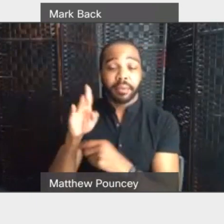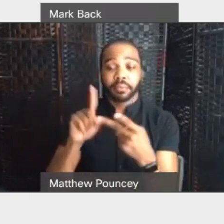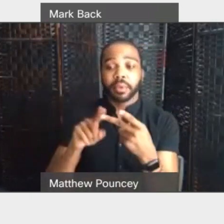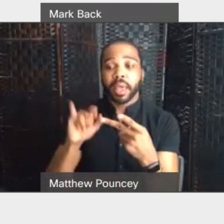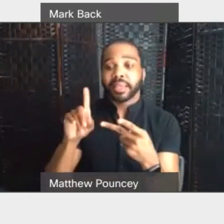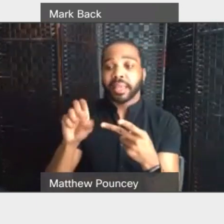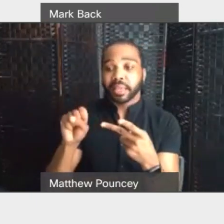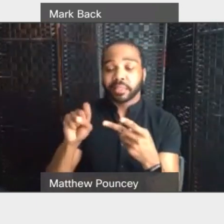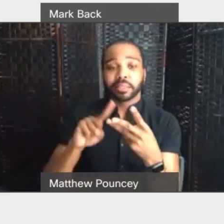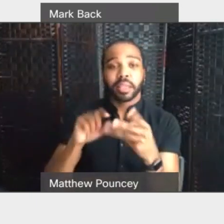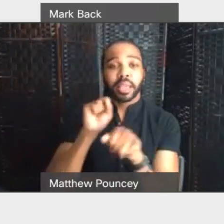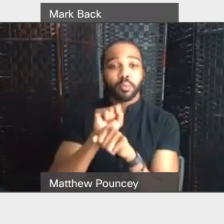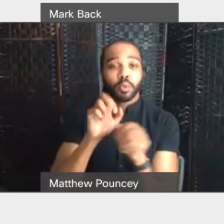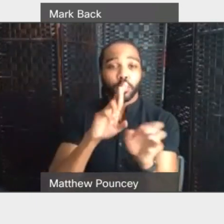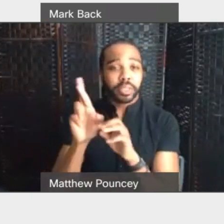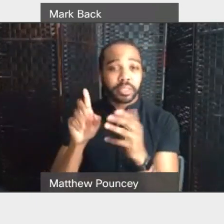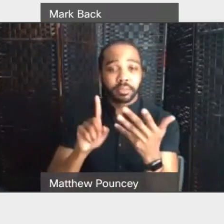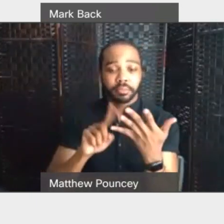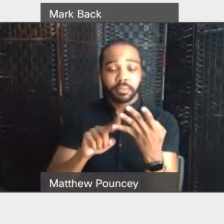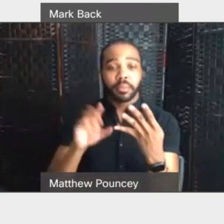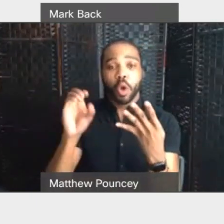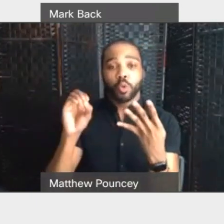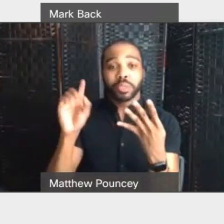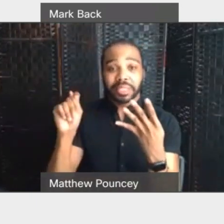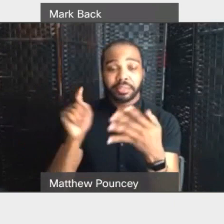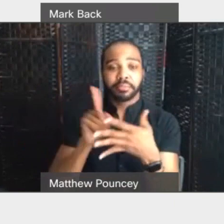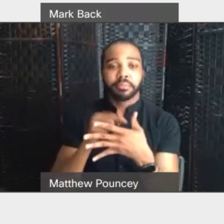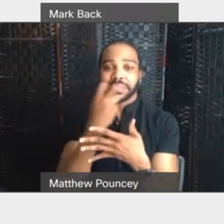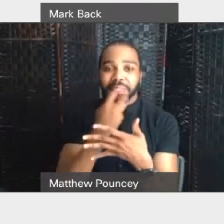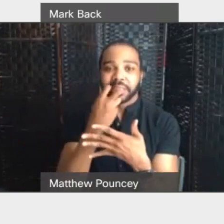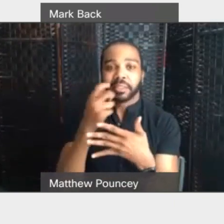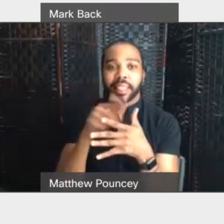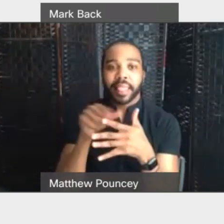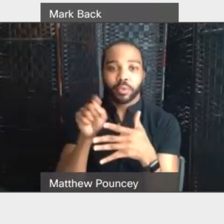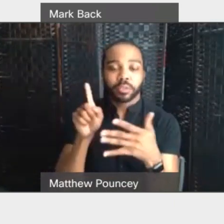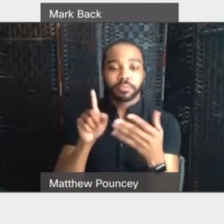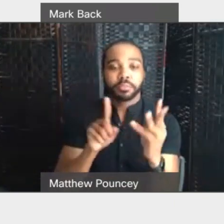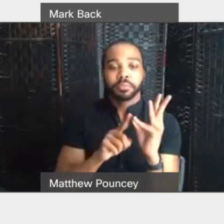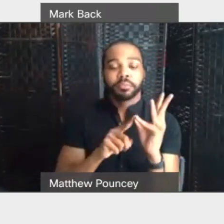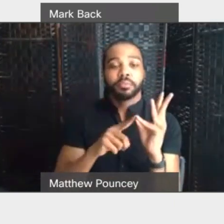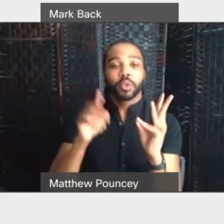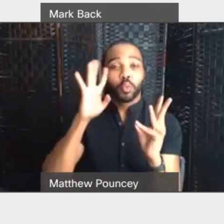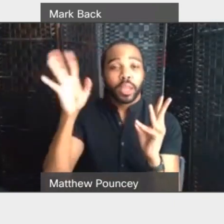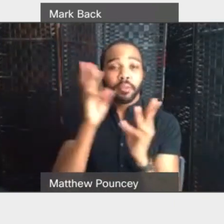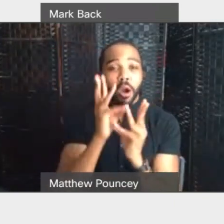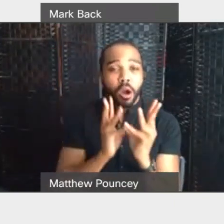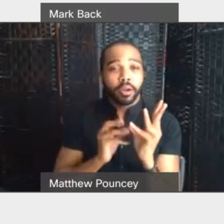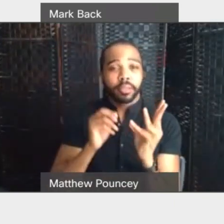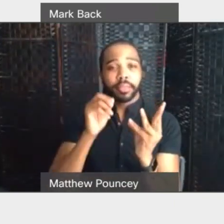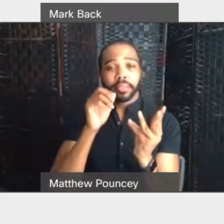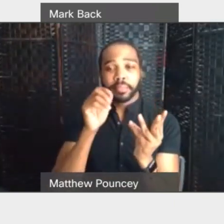employment readiness, OT, speech and language, creative art therapies, physical